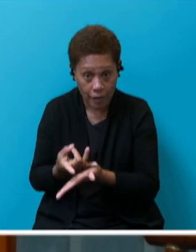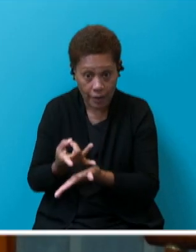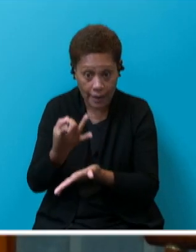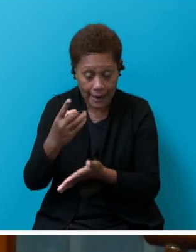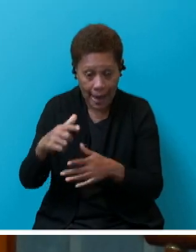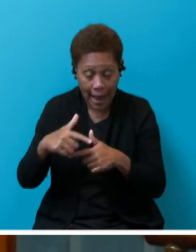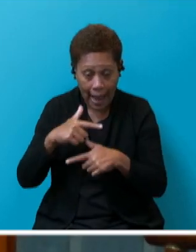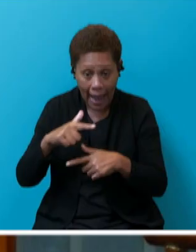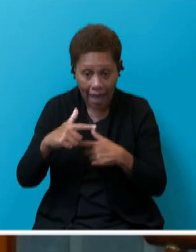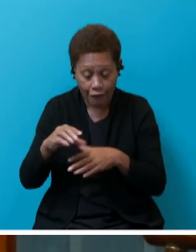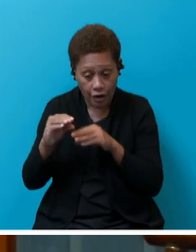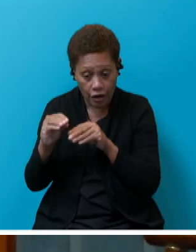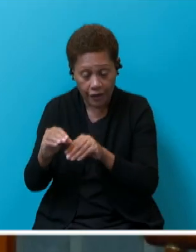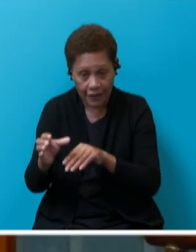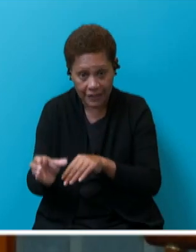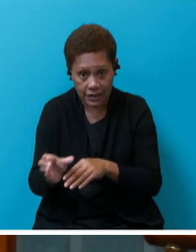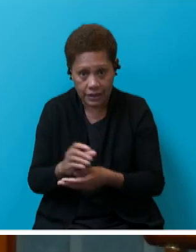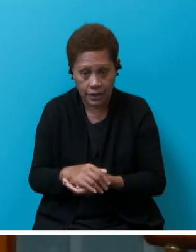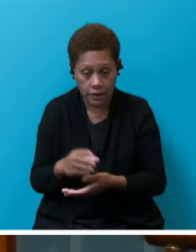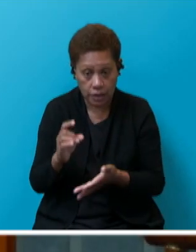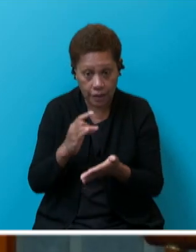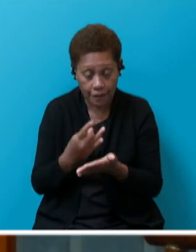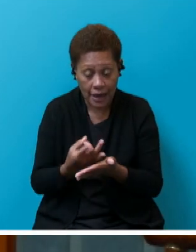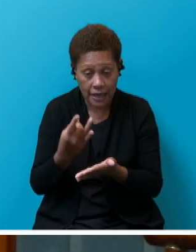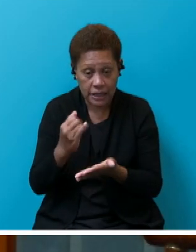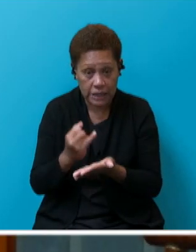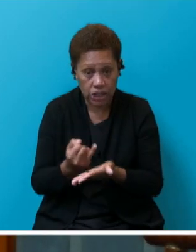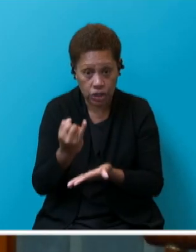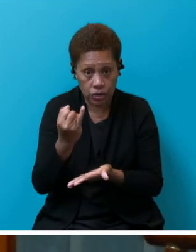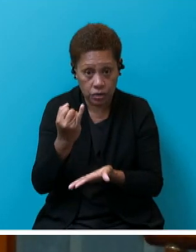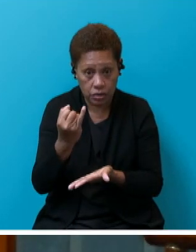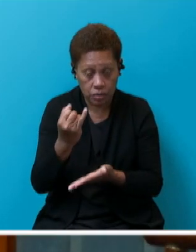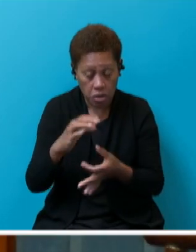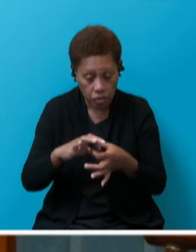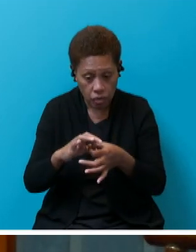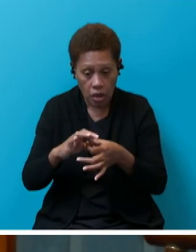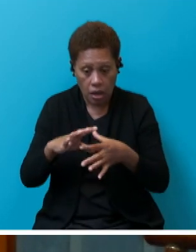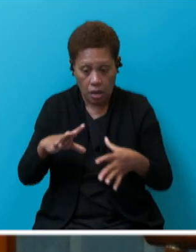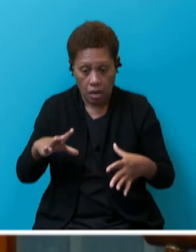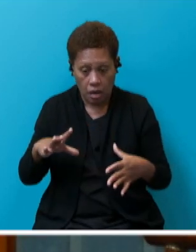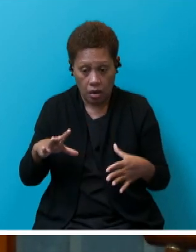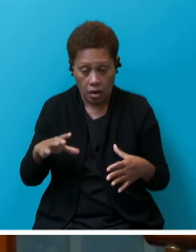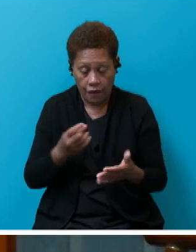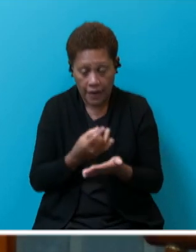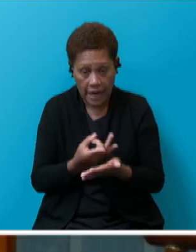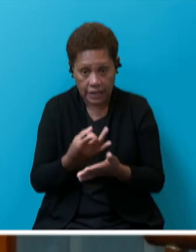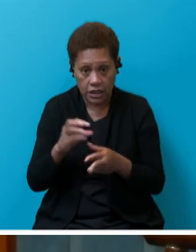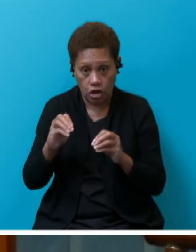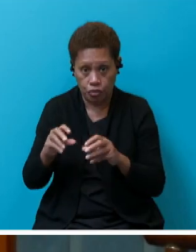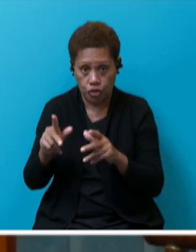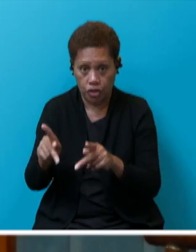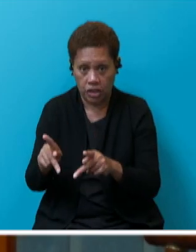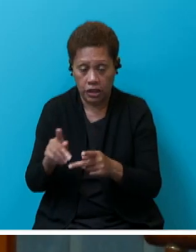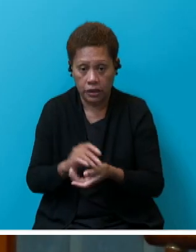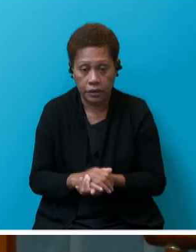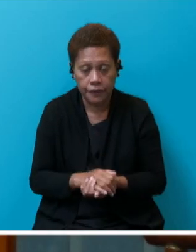including the financial institutions, and to unlock financing opportunities. This was previously